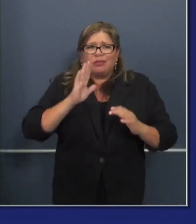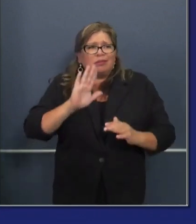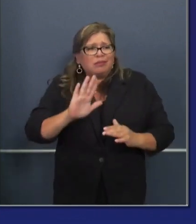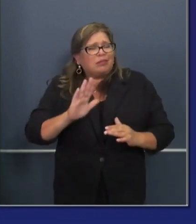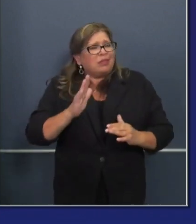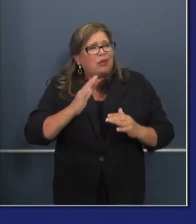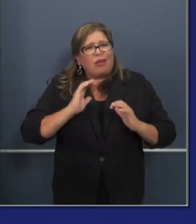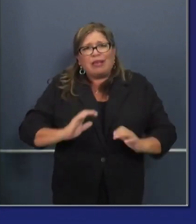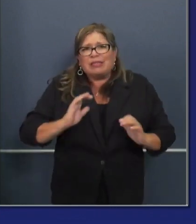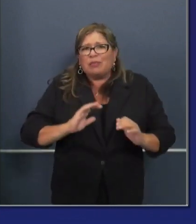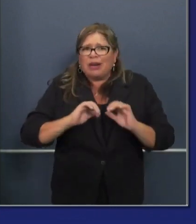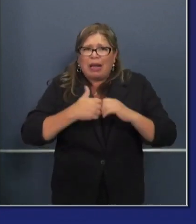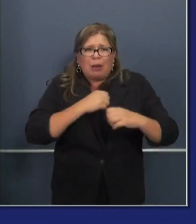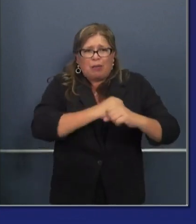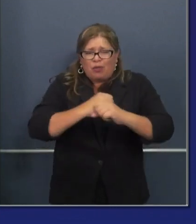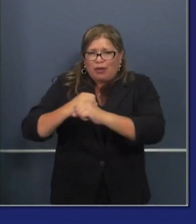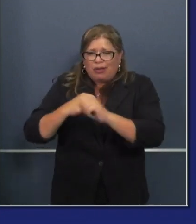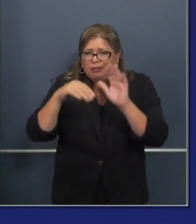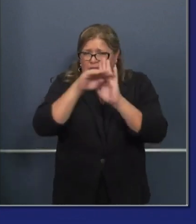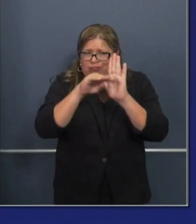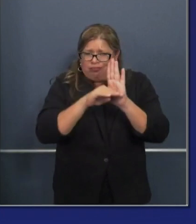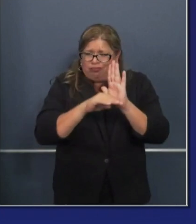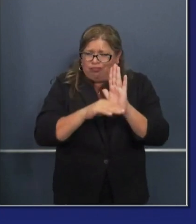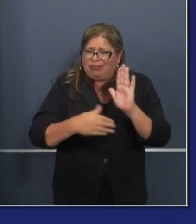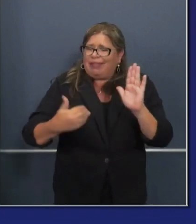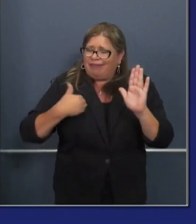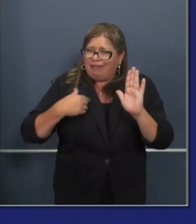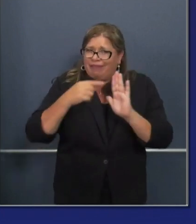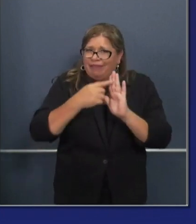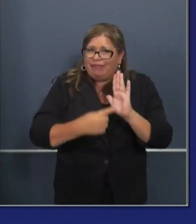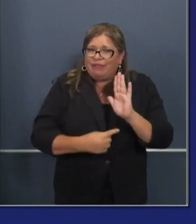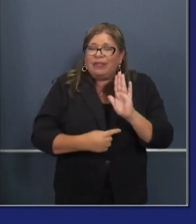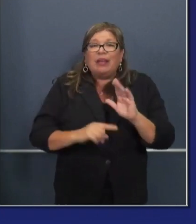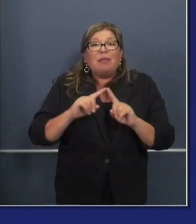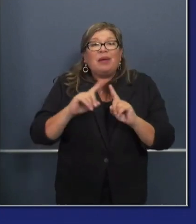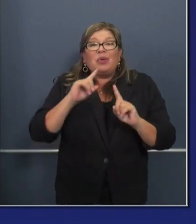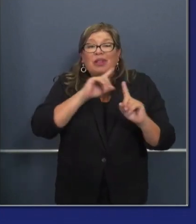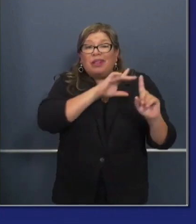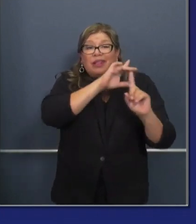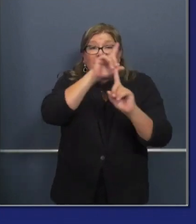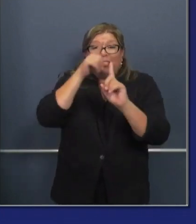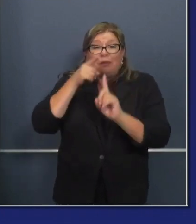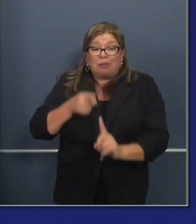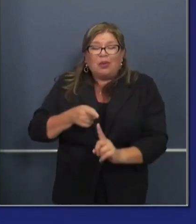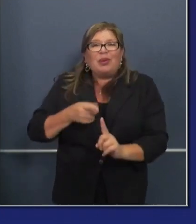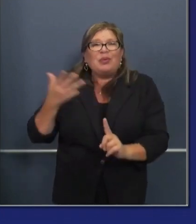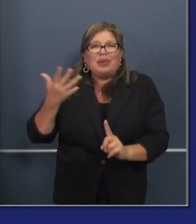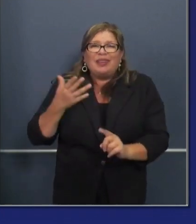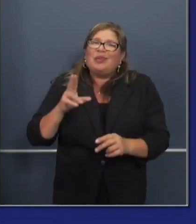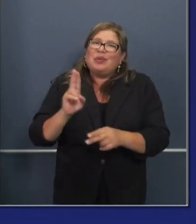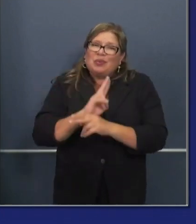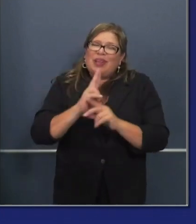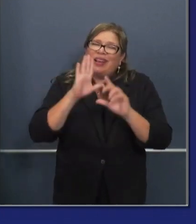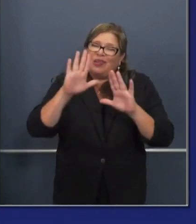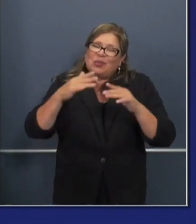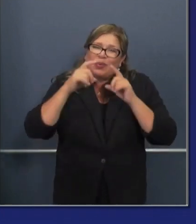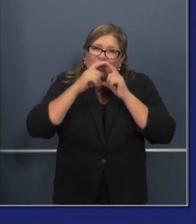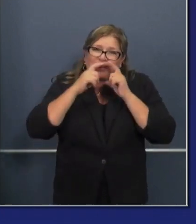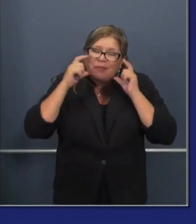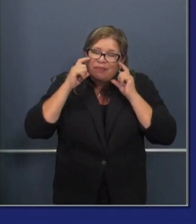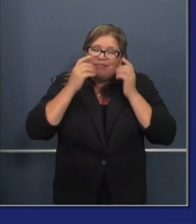things that we can all continue to do and do more of. Wear our face covering. The order that